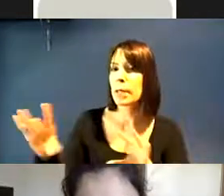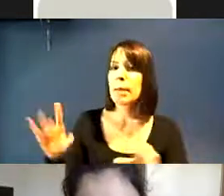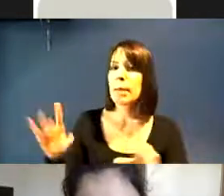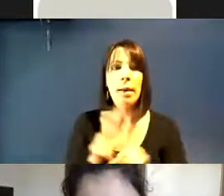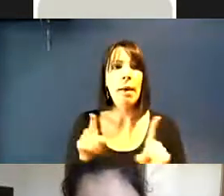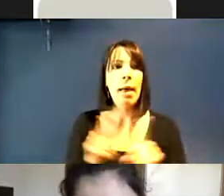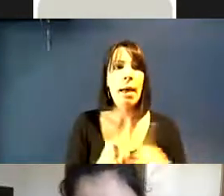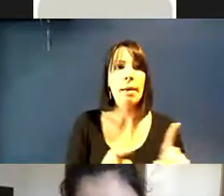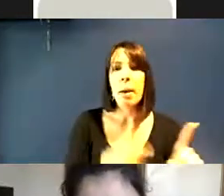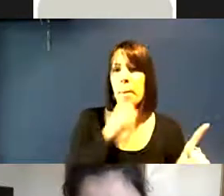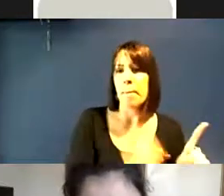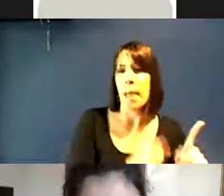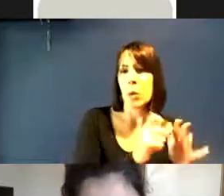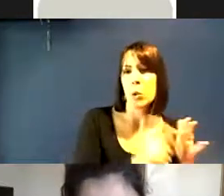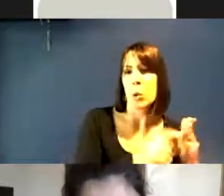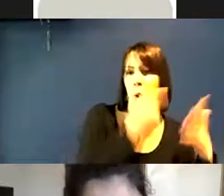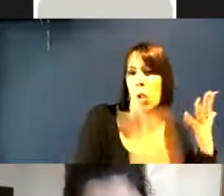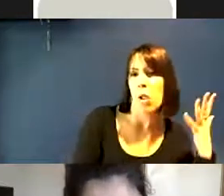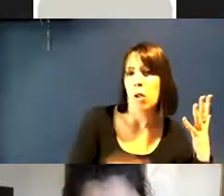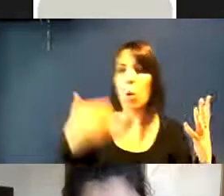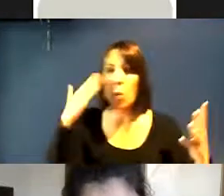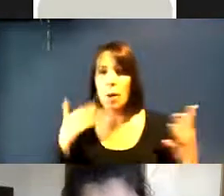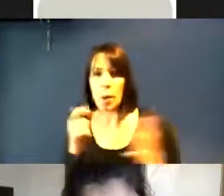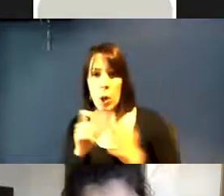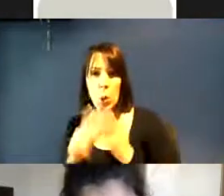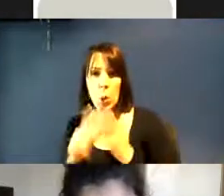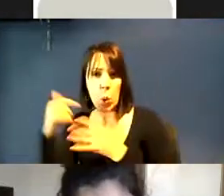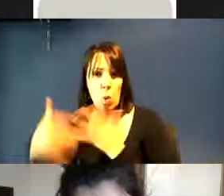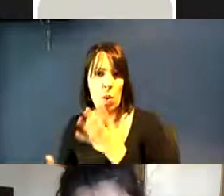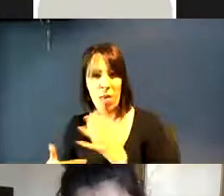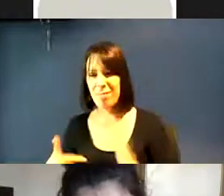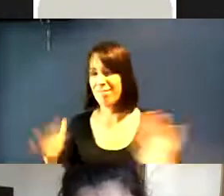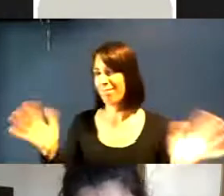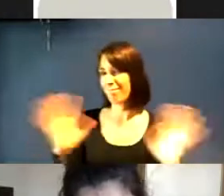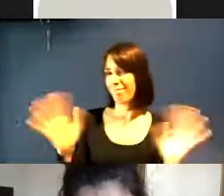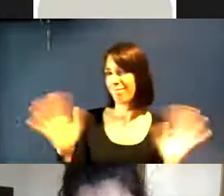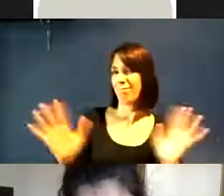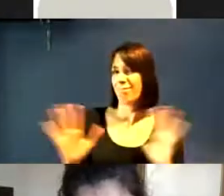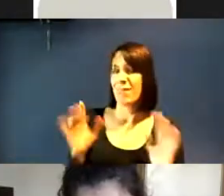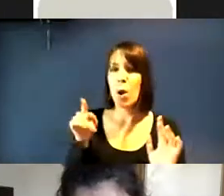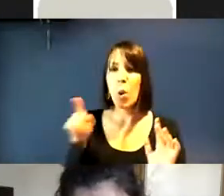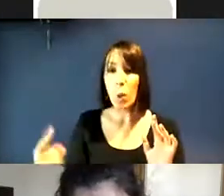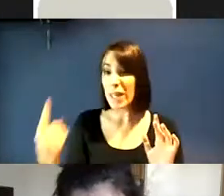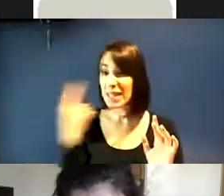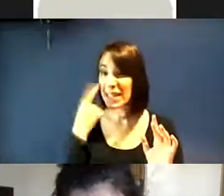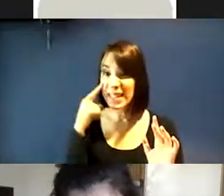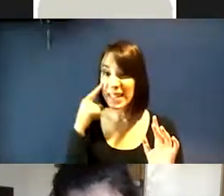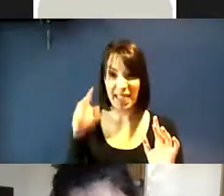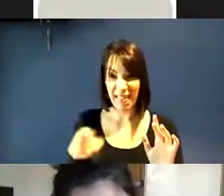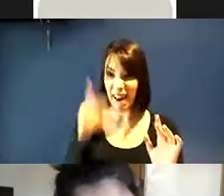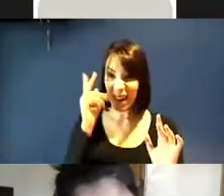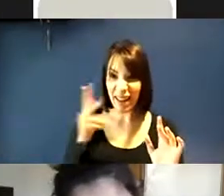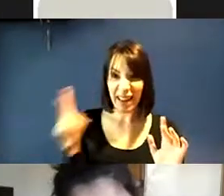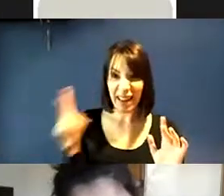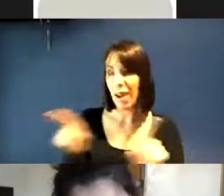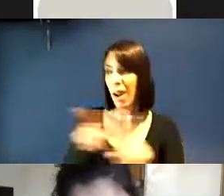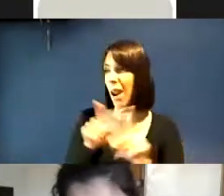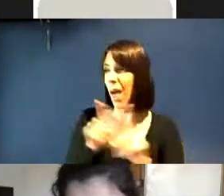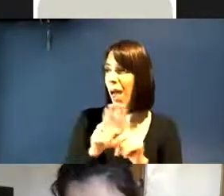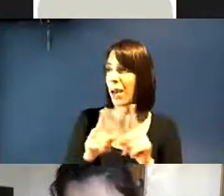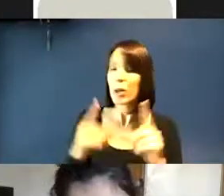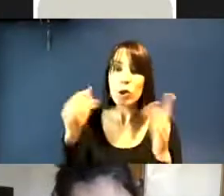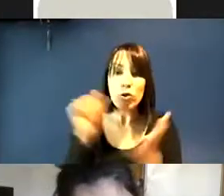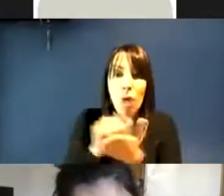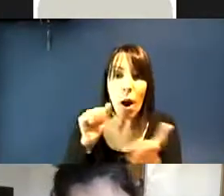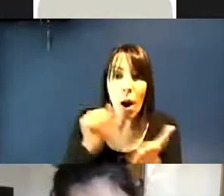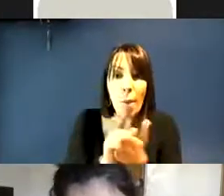be are all around us. They are on the packaging of the products we buy at the supermarket, or in the songs